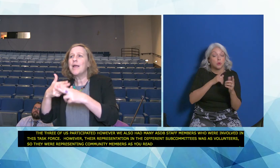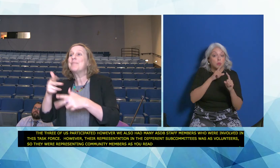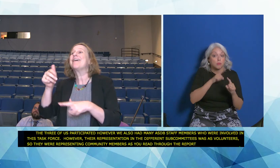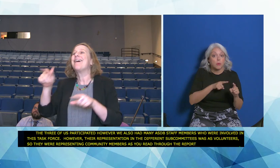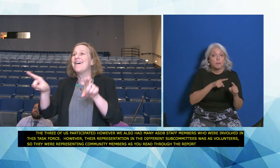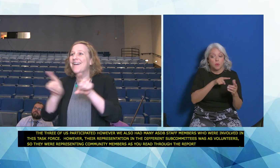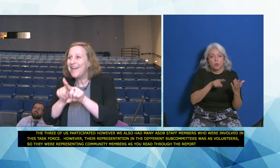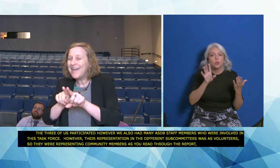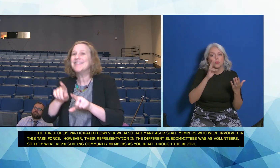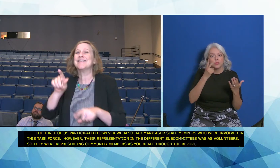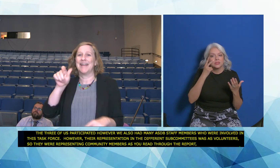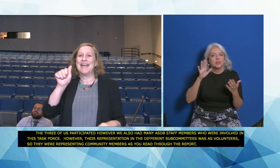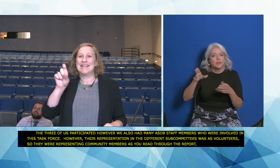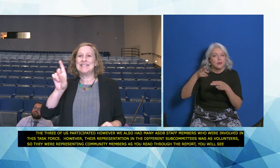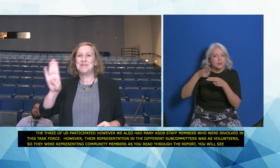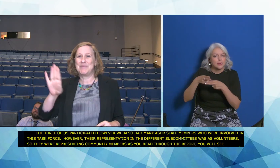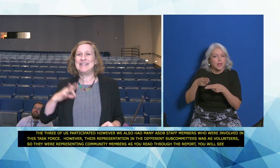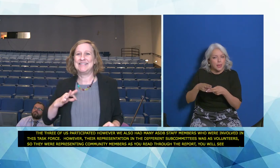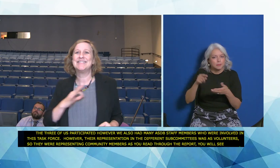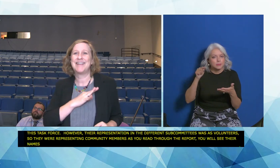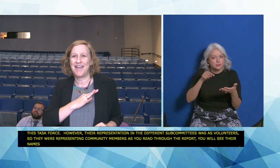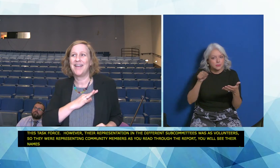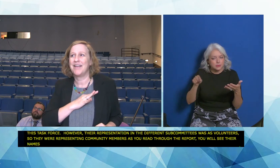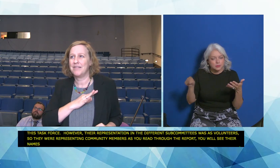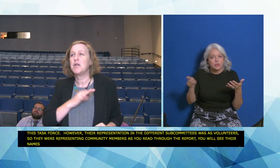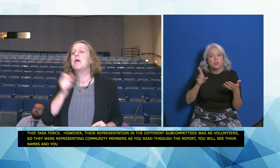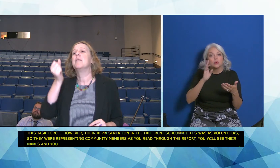see their names and you will see